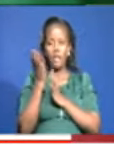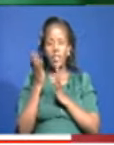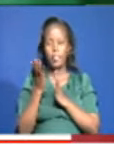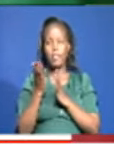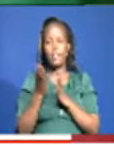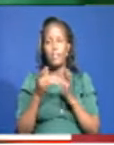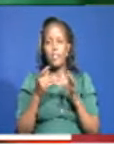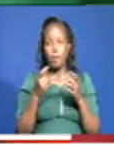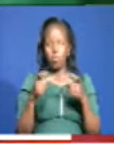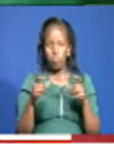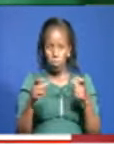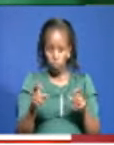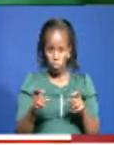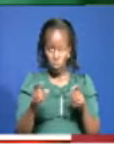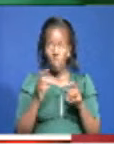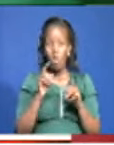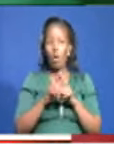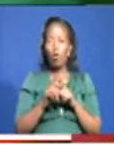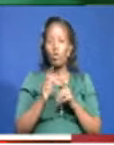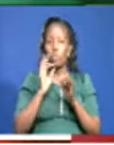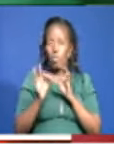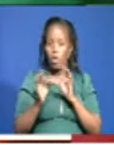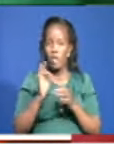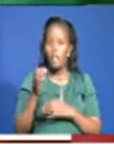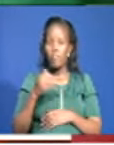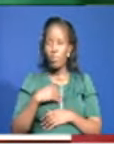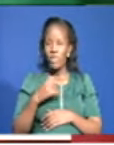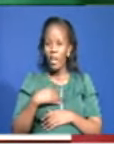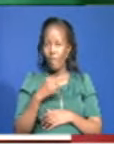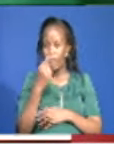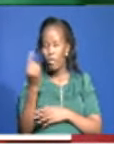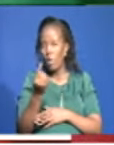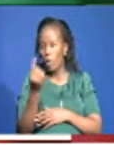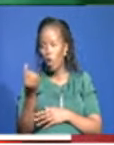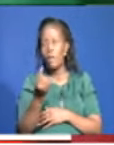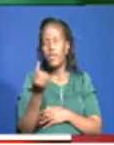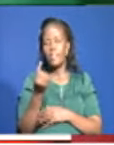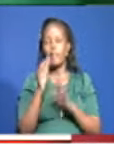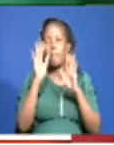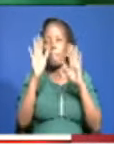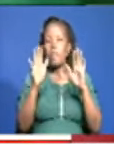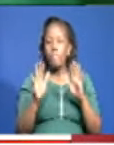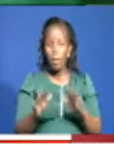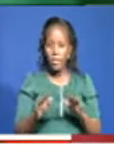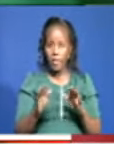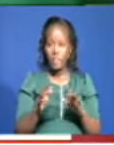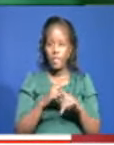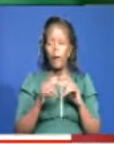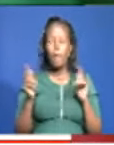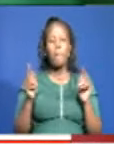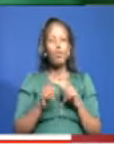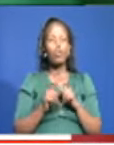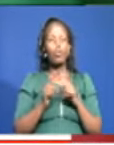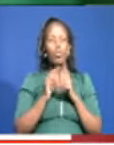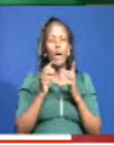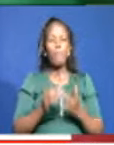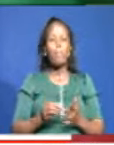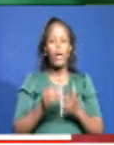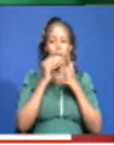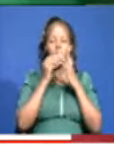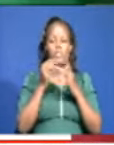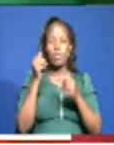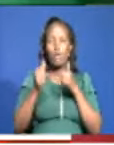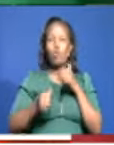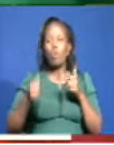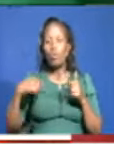Its revitalization is therefore not just imperative, but a matter of priority that we intend to embark